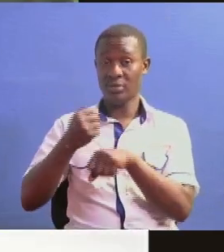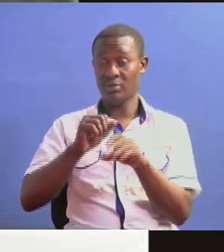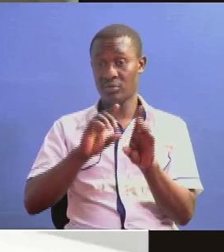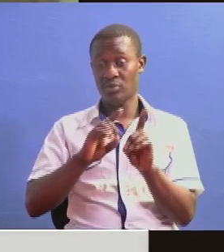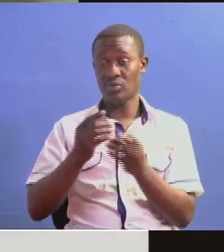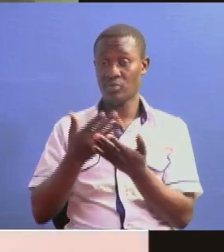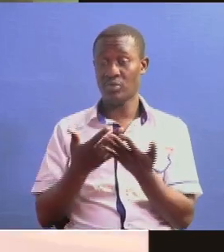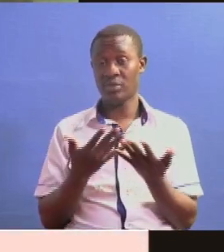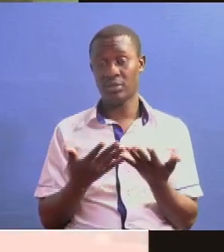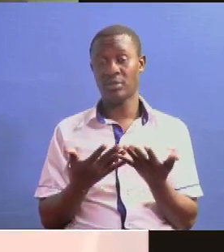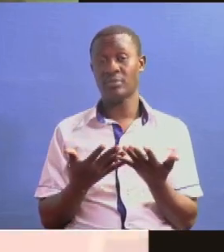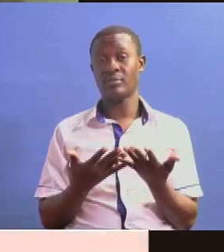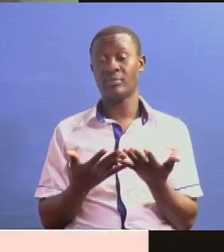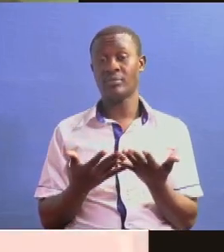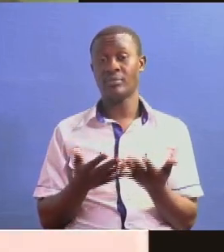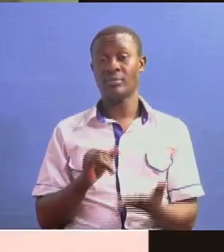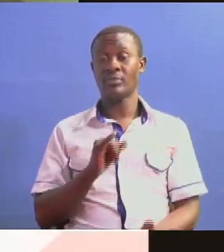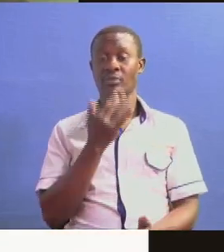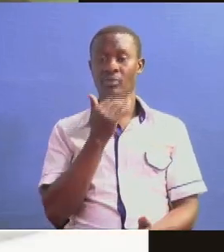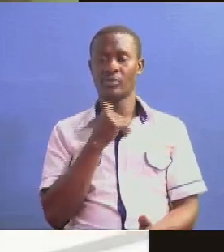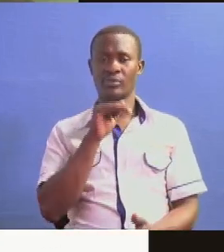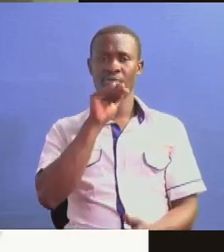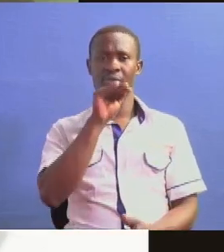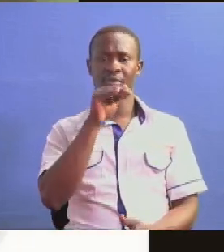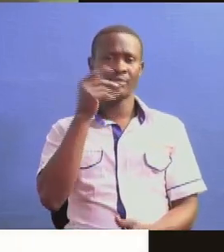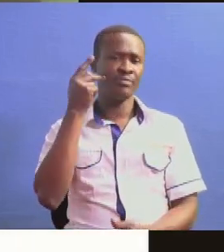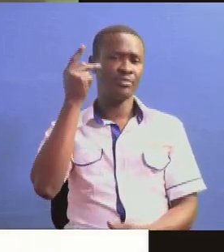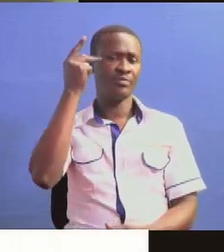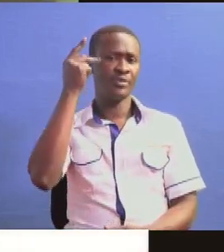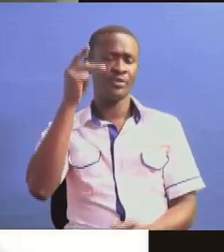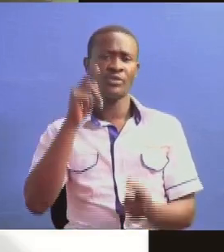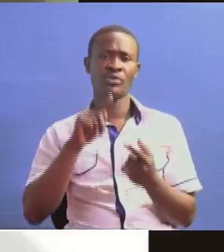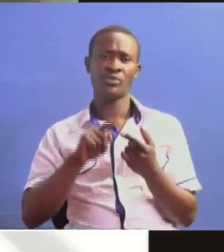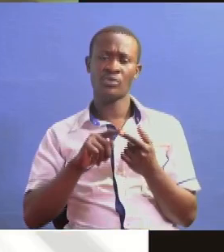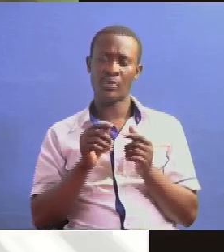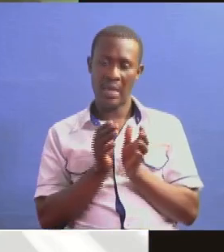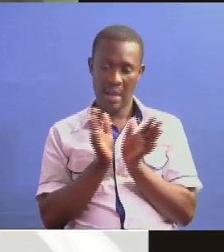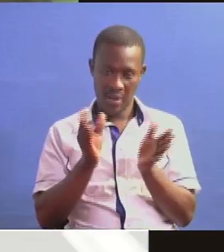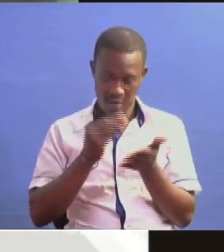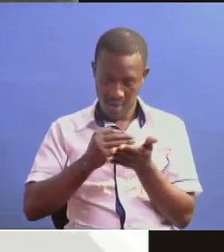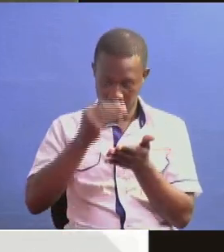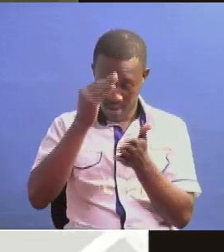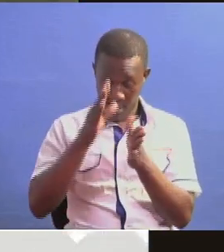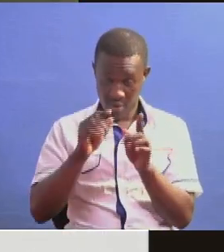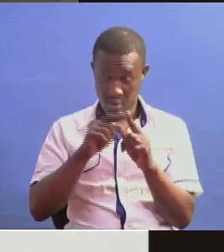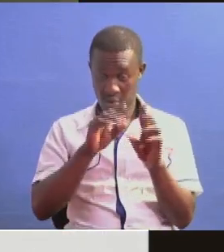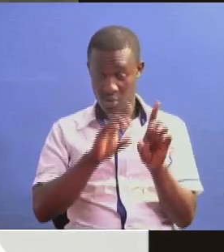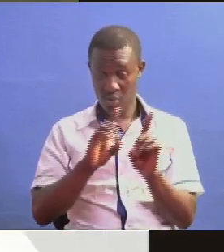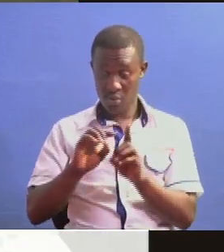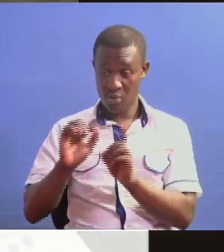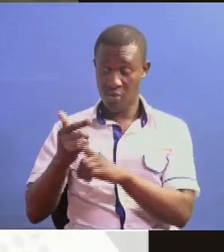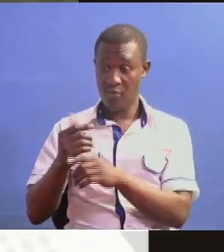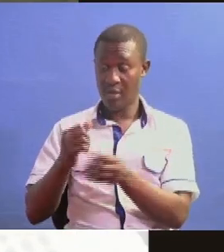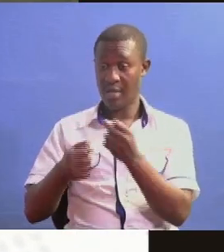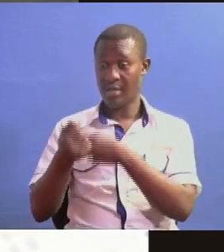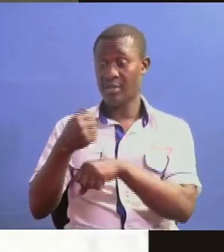things. And therefore, we want even to ask the parents to allow the learners to do the various activities they